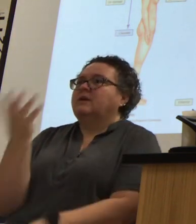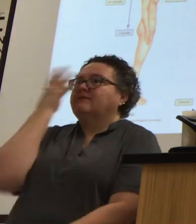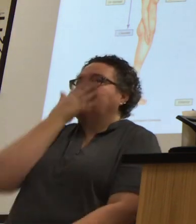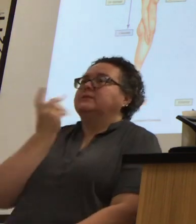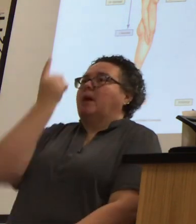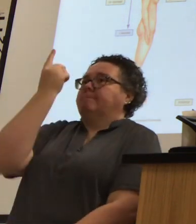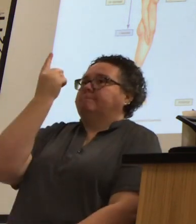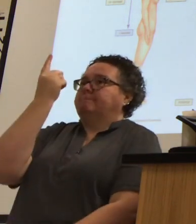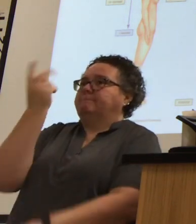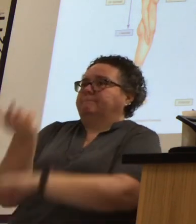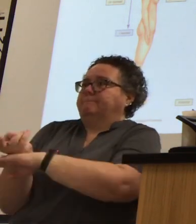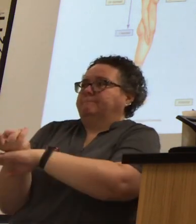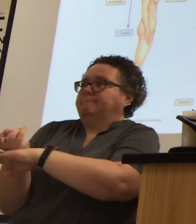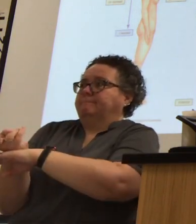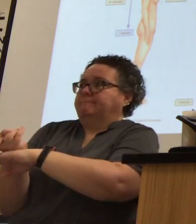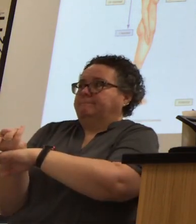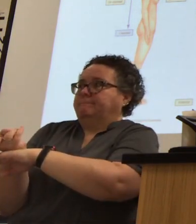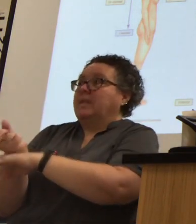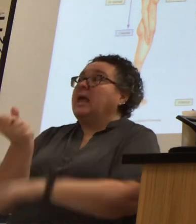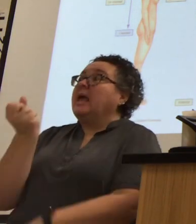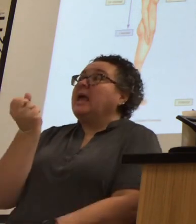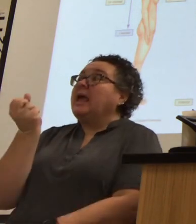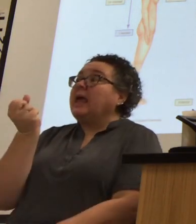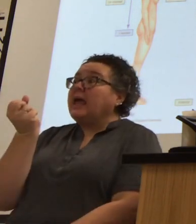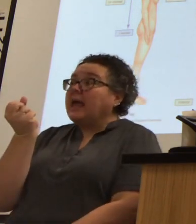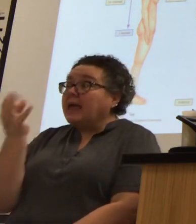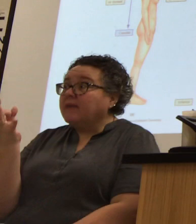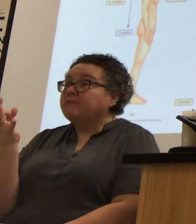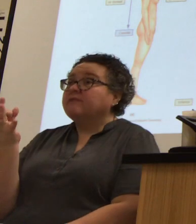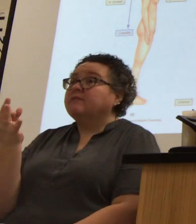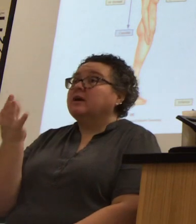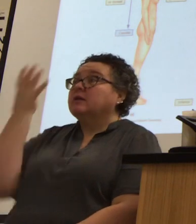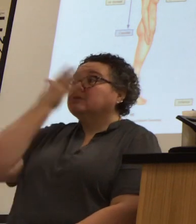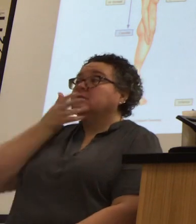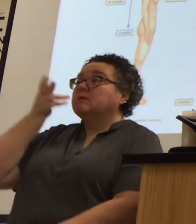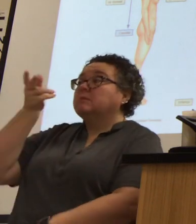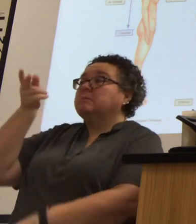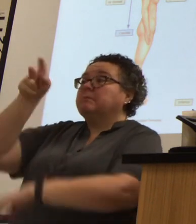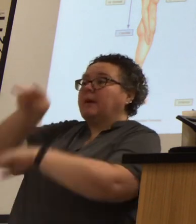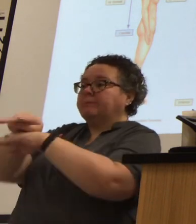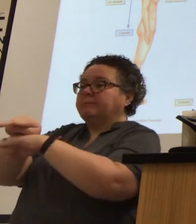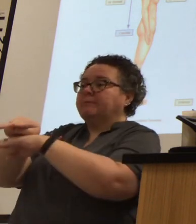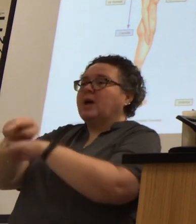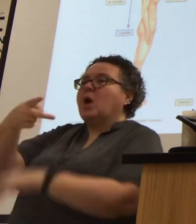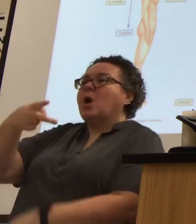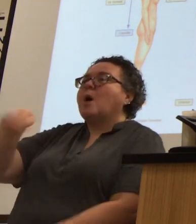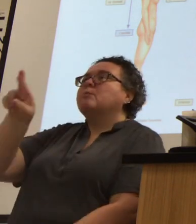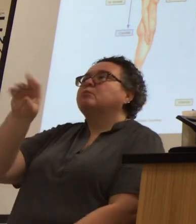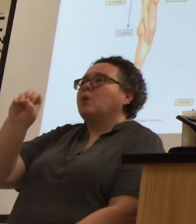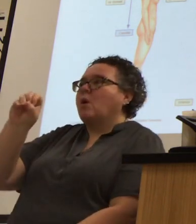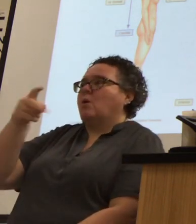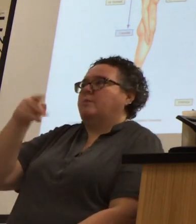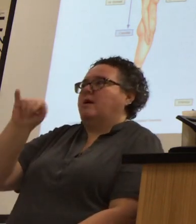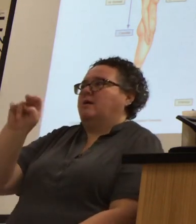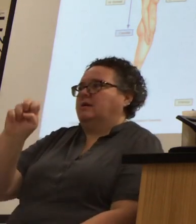If the cadaver is lying face down, that's called prone. The prone position is lying face